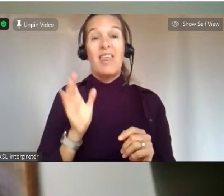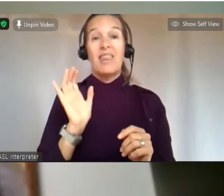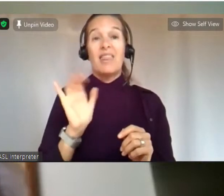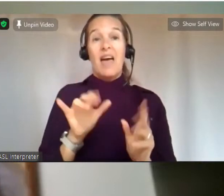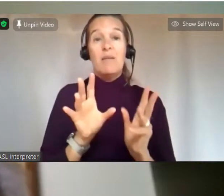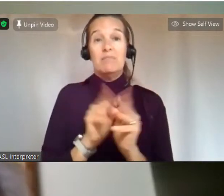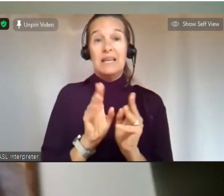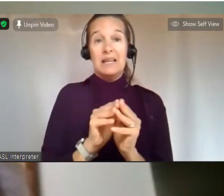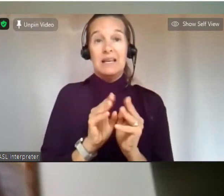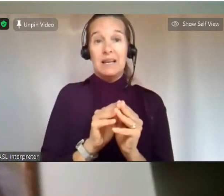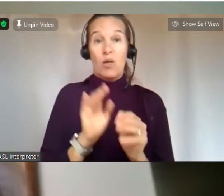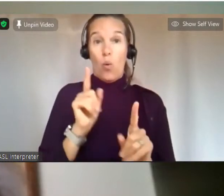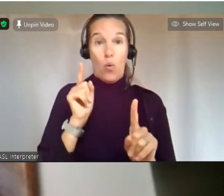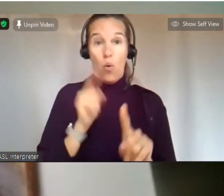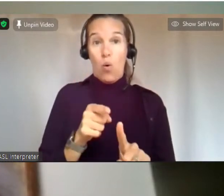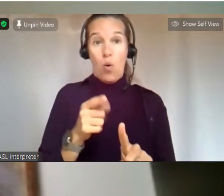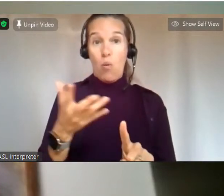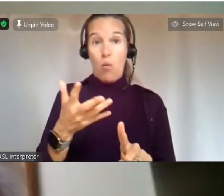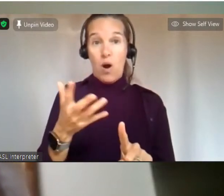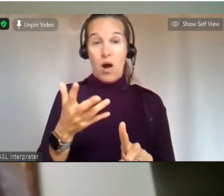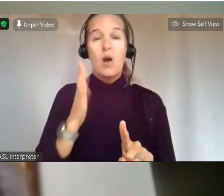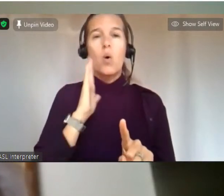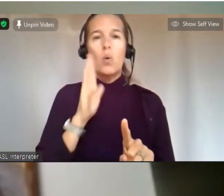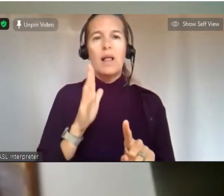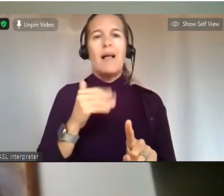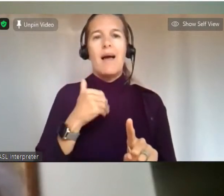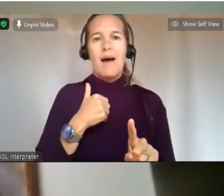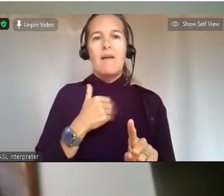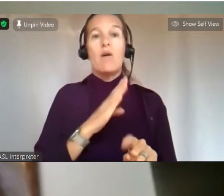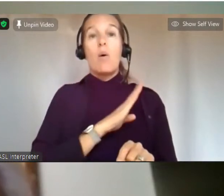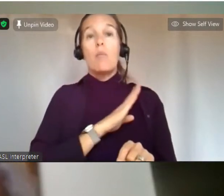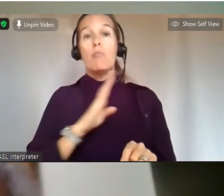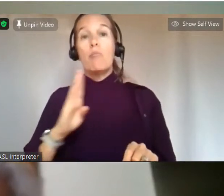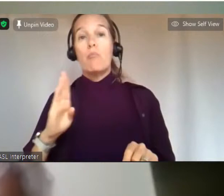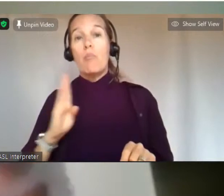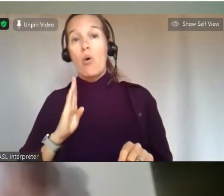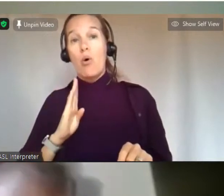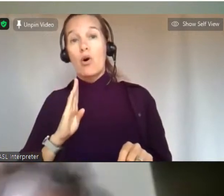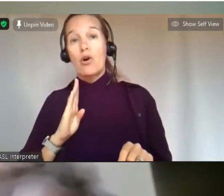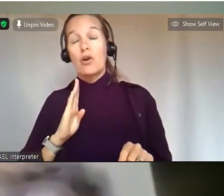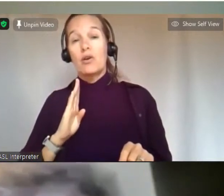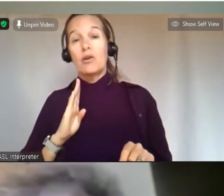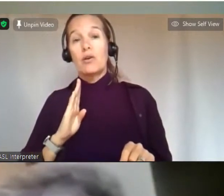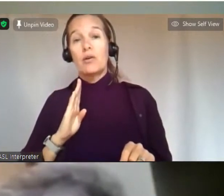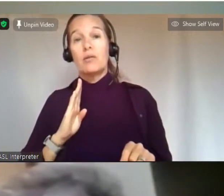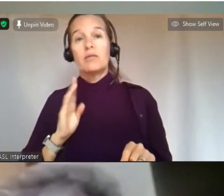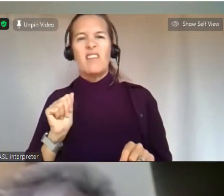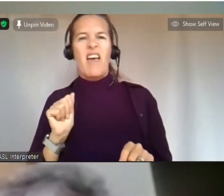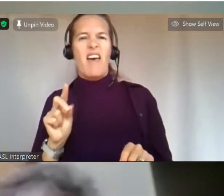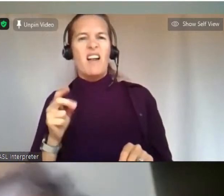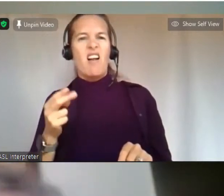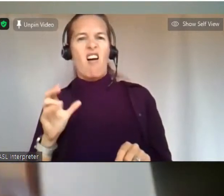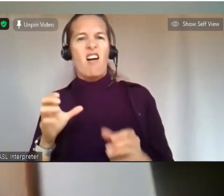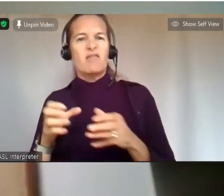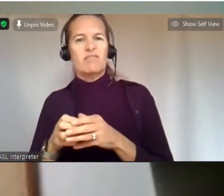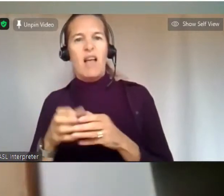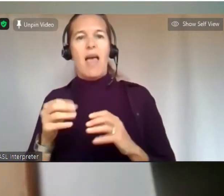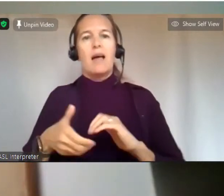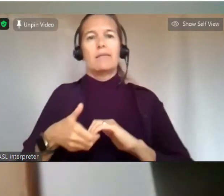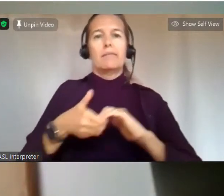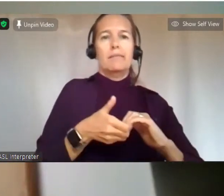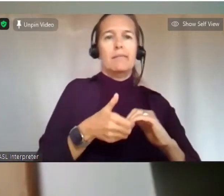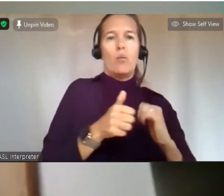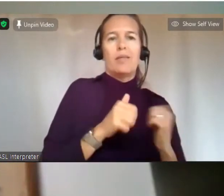be a collaborative effort between the board, given the ad hoc, and Dr. Coren. And I would also like to